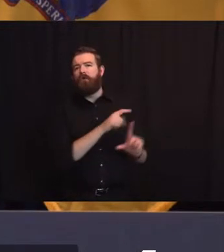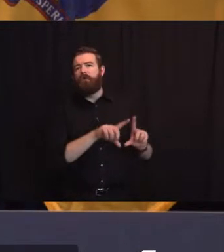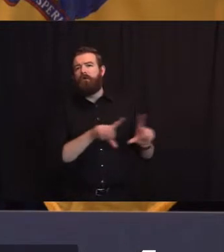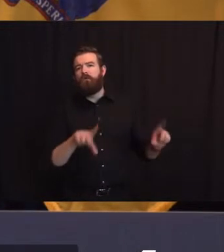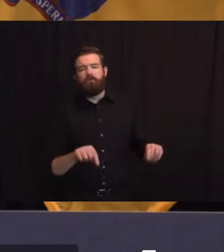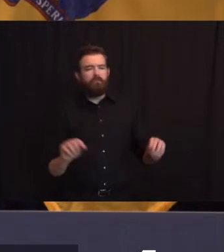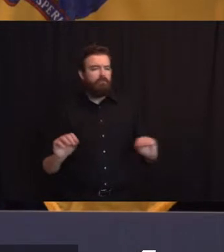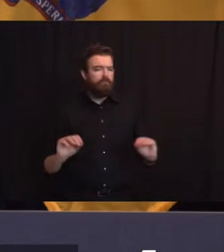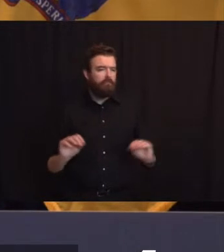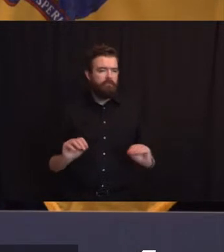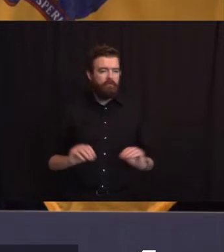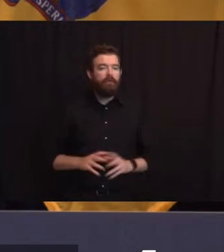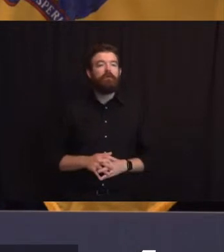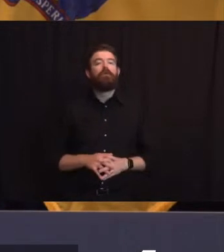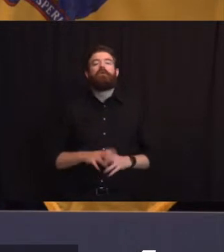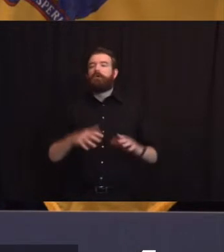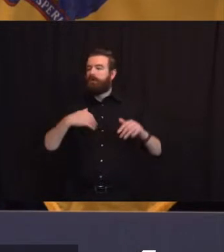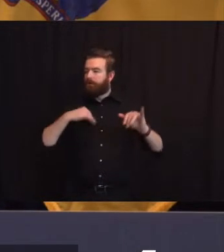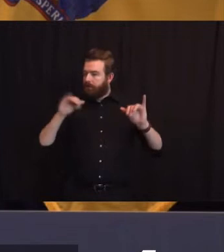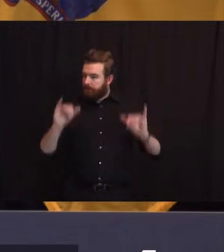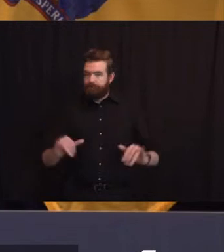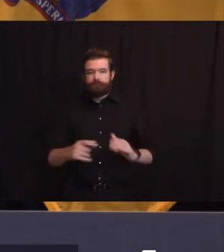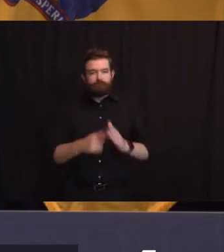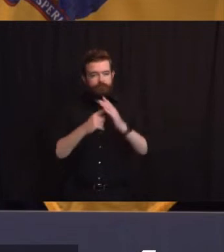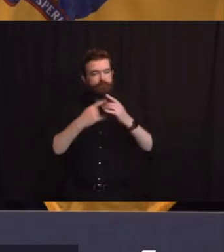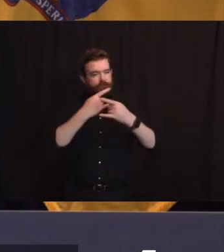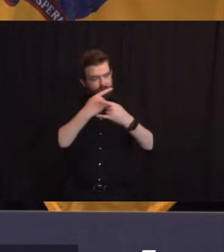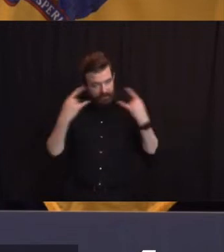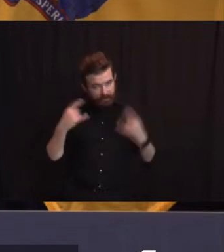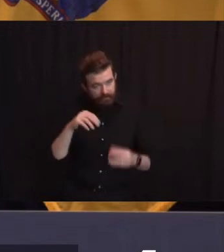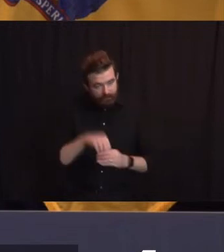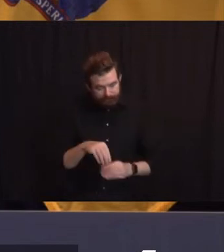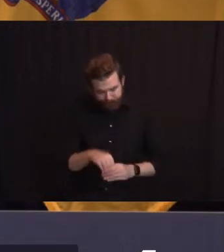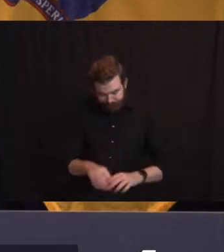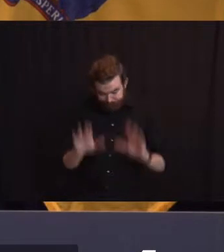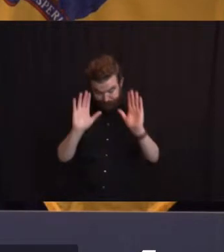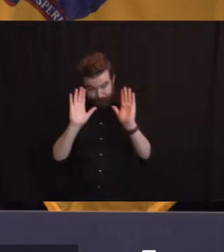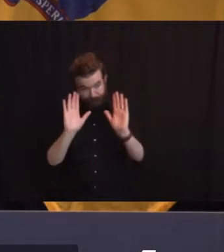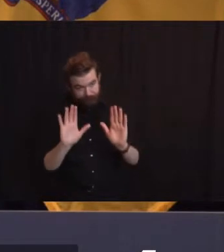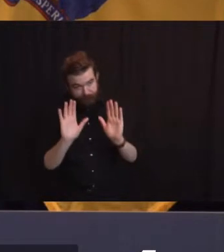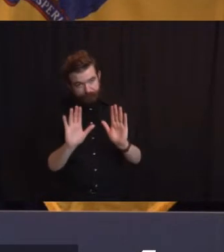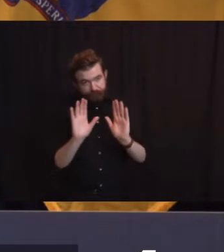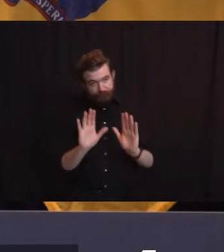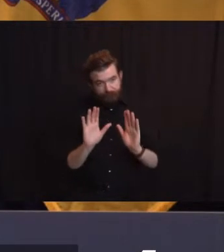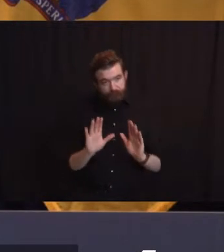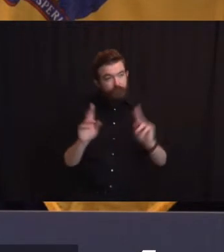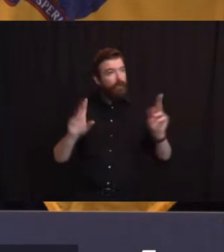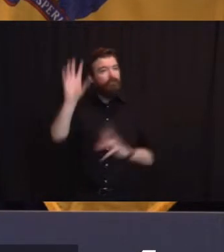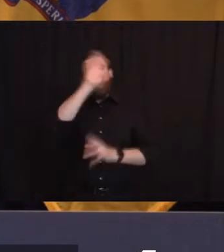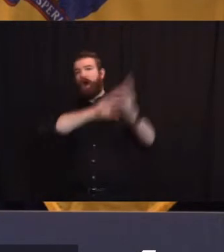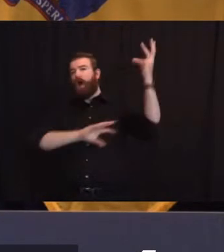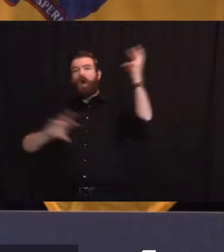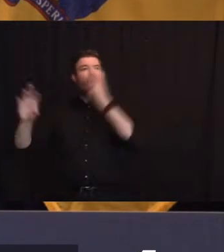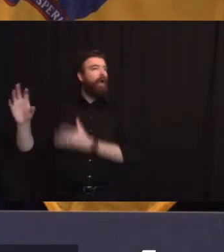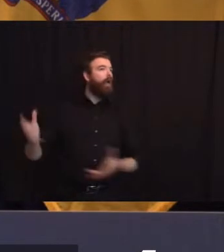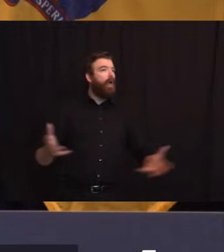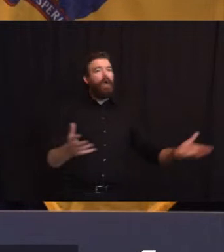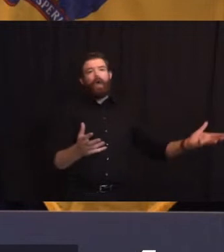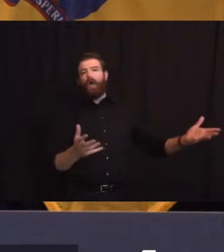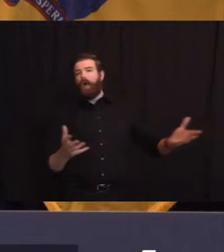I don't think that, with all due respect, first of all, if we can, with all this notion of confusion and other people taking shots at us, with all due